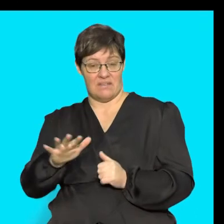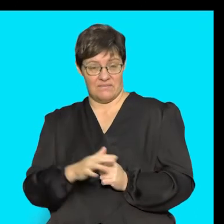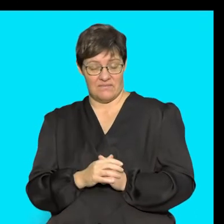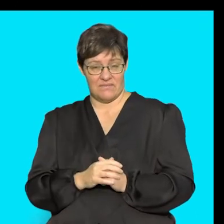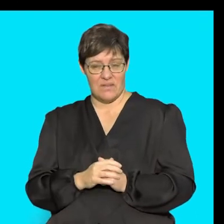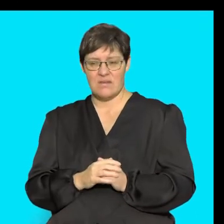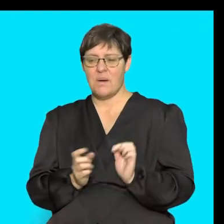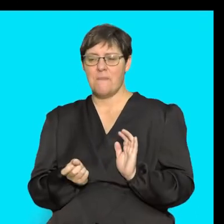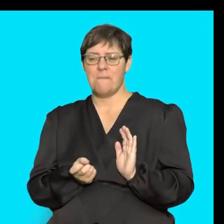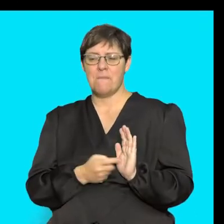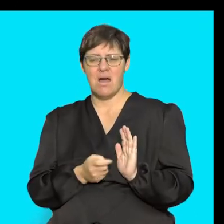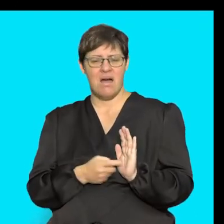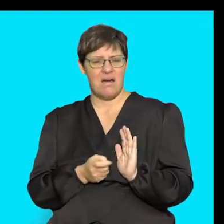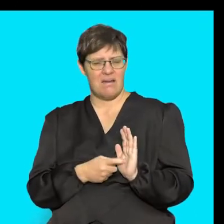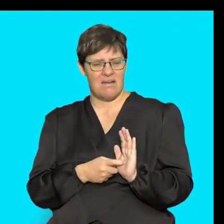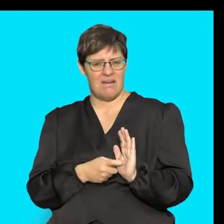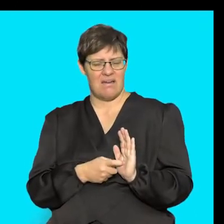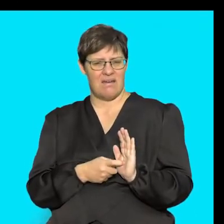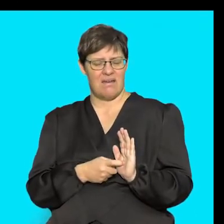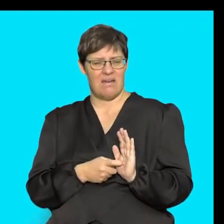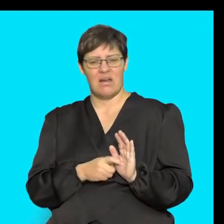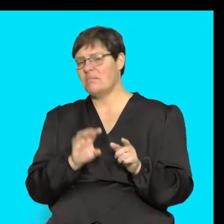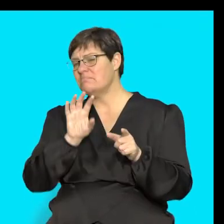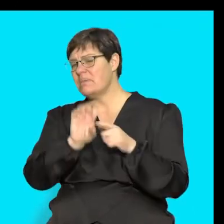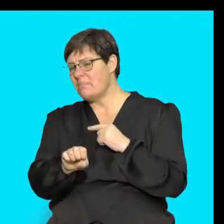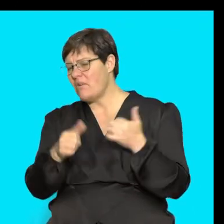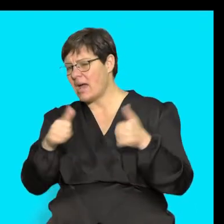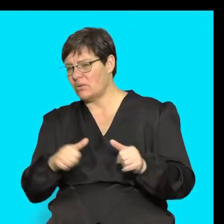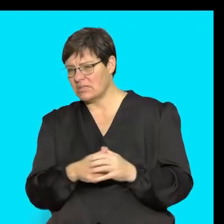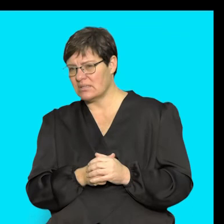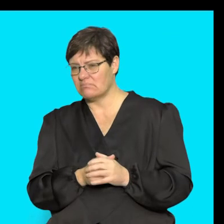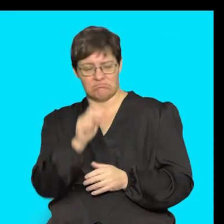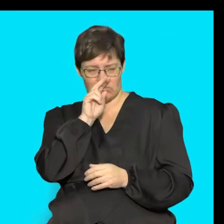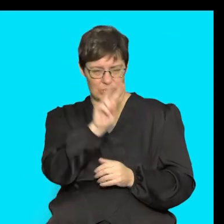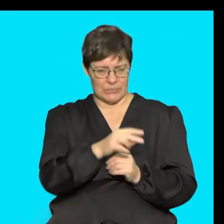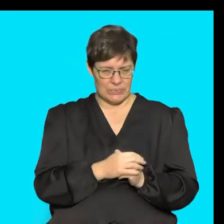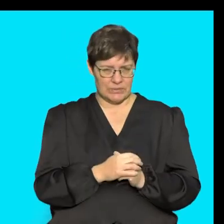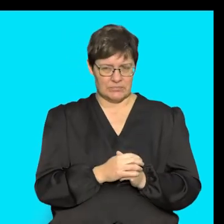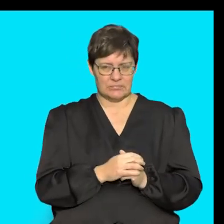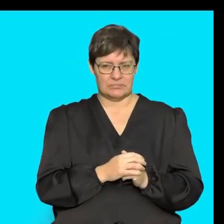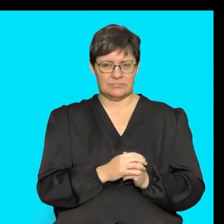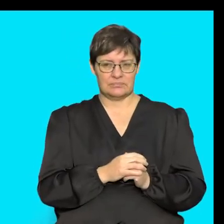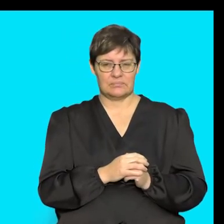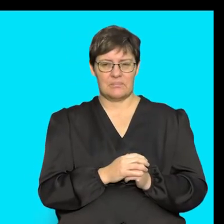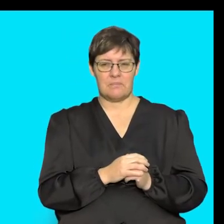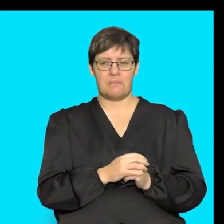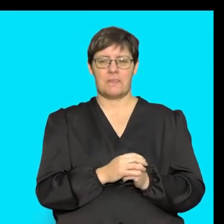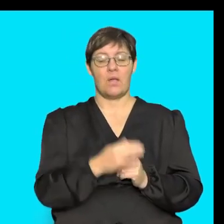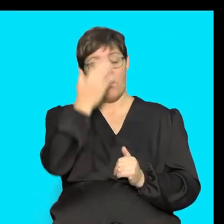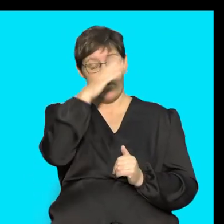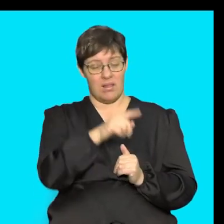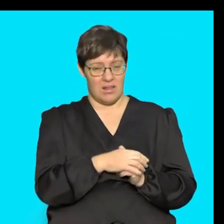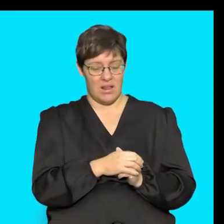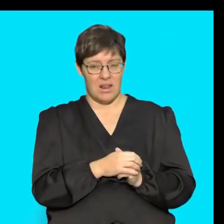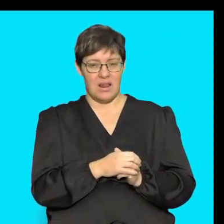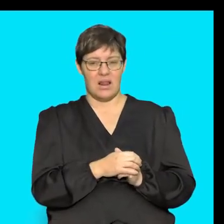65, what mark does the least square line predict for accounting? Okay. Let's look at that. So